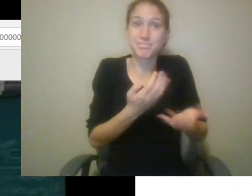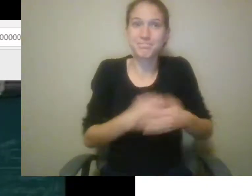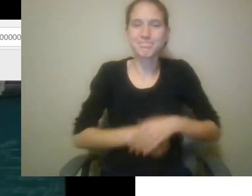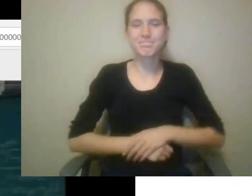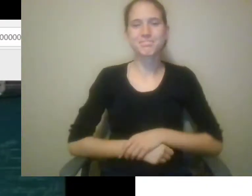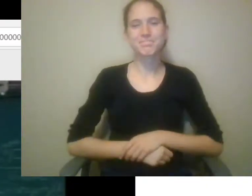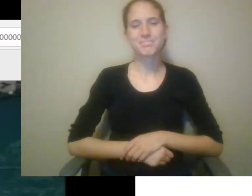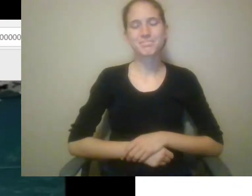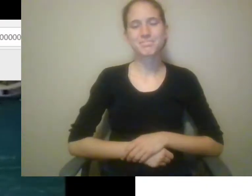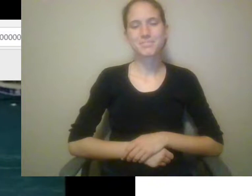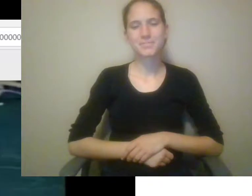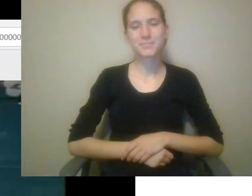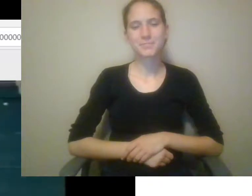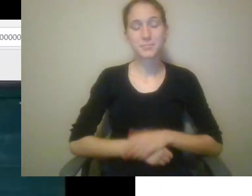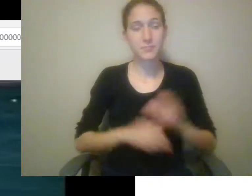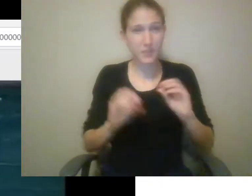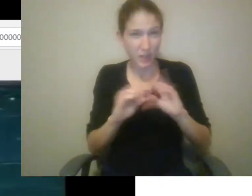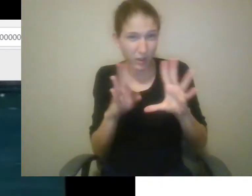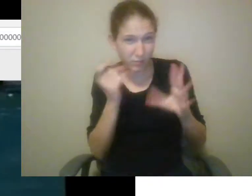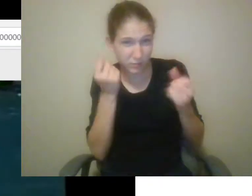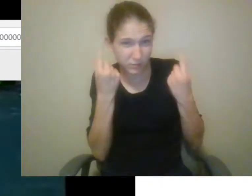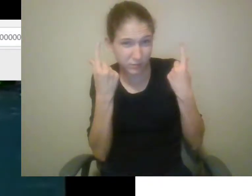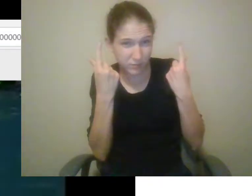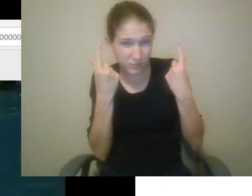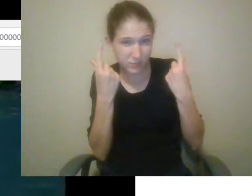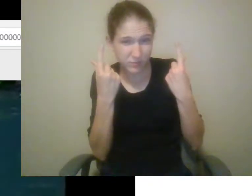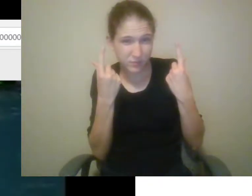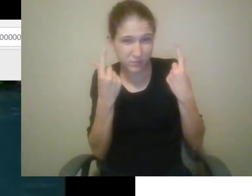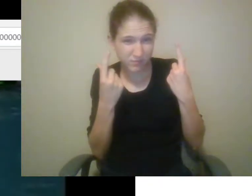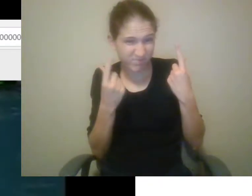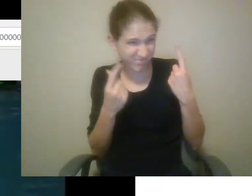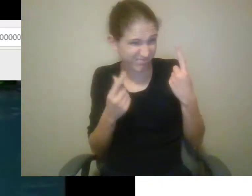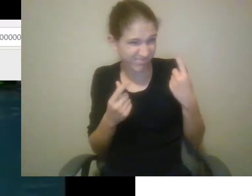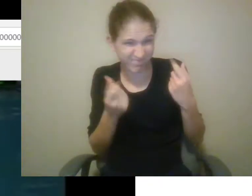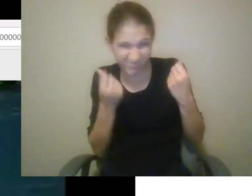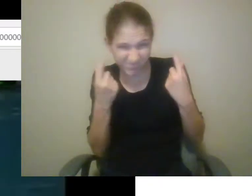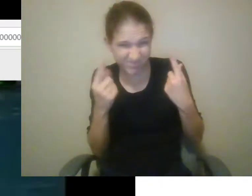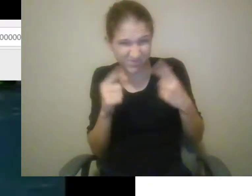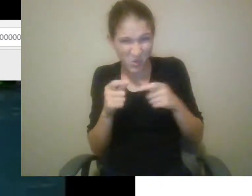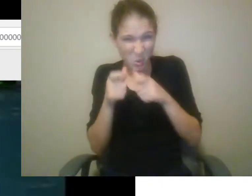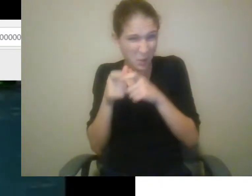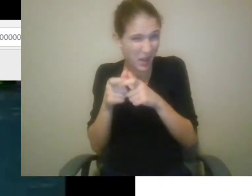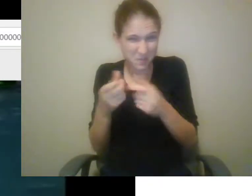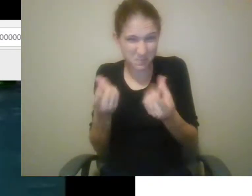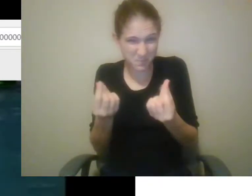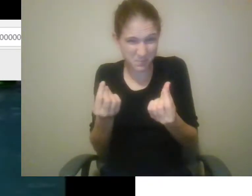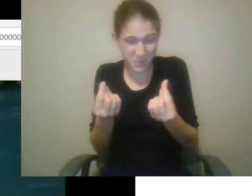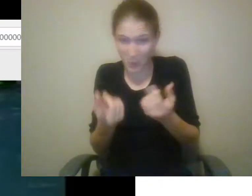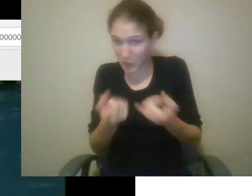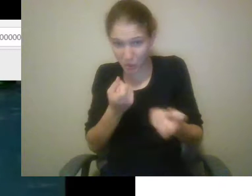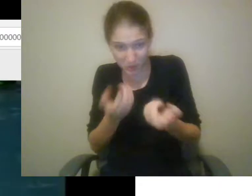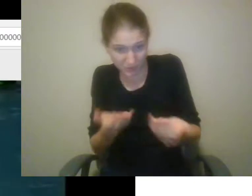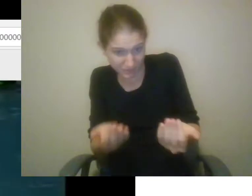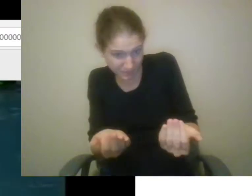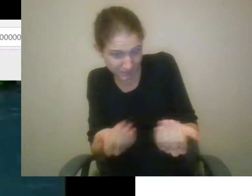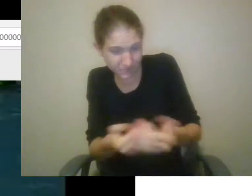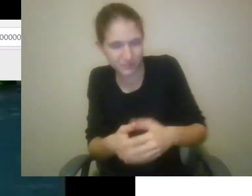All right then. Is that clear for everyone now? Does everyone feel comfortable with chloroplasts? Are there any questions about them?